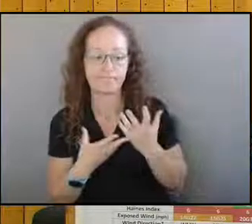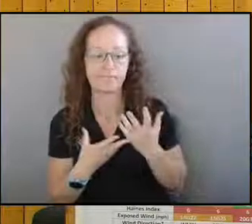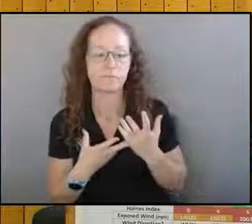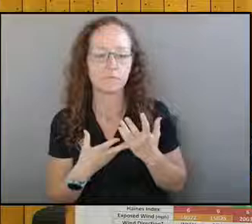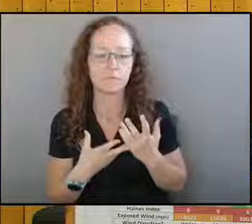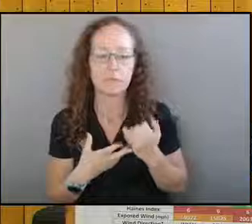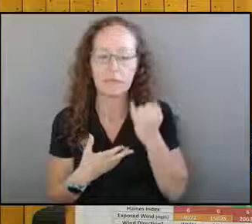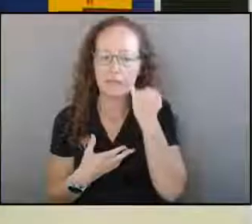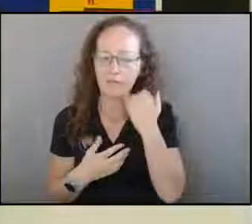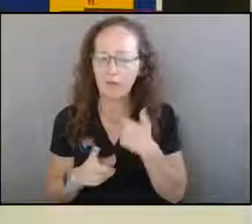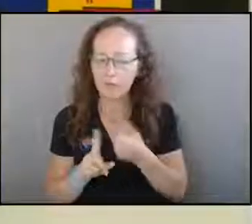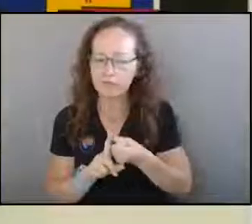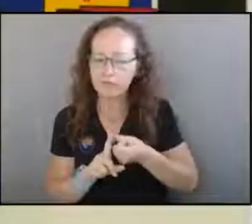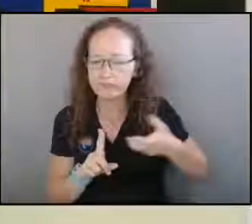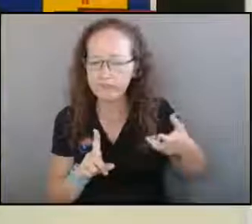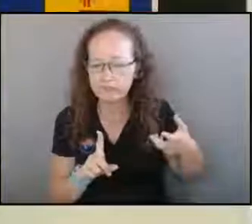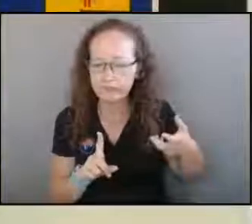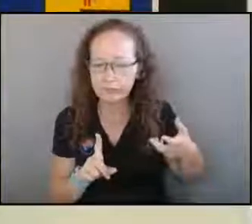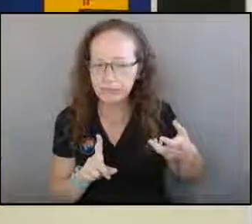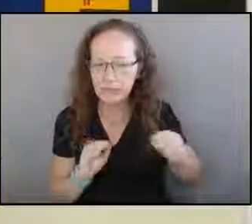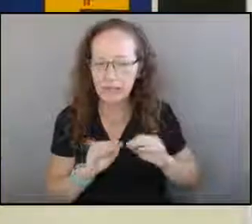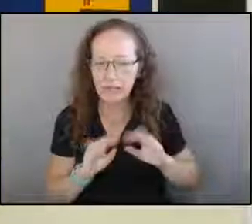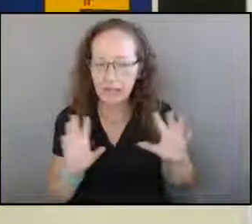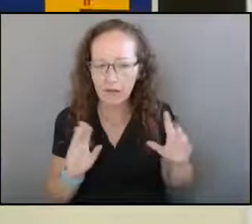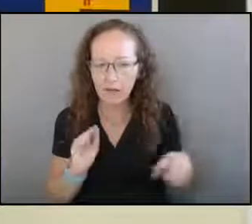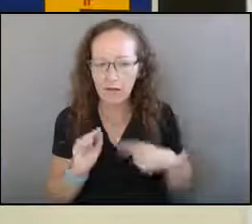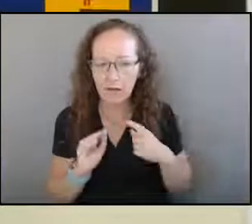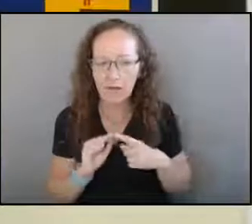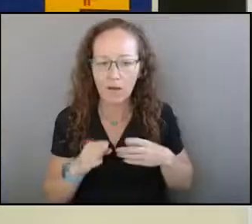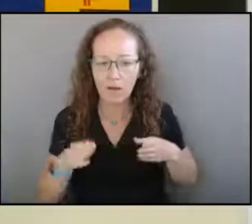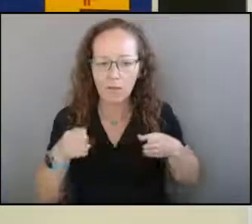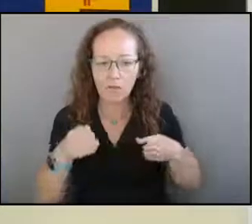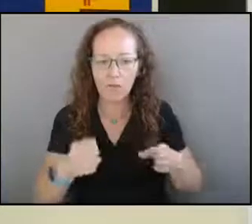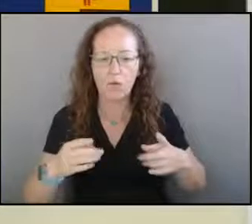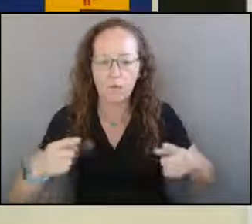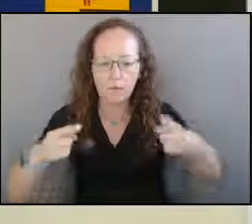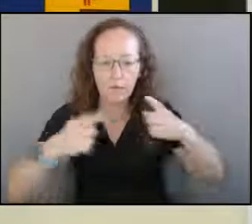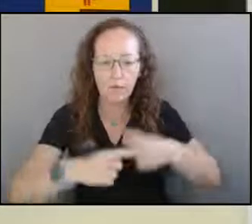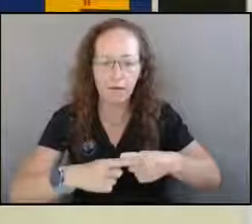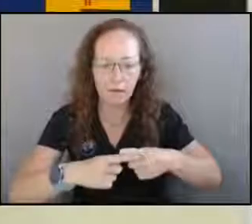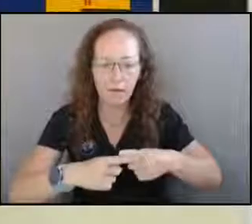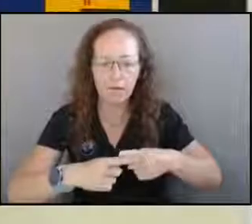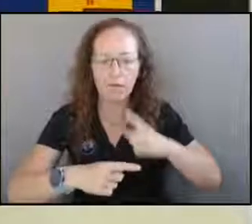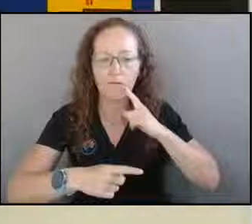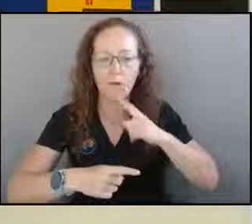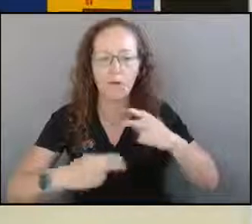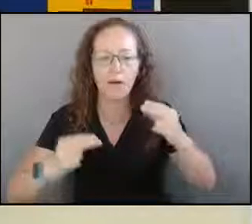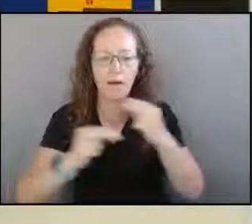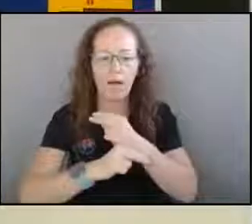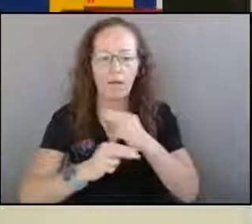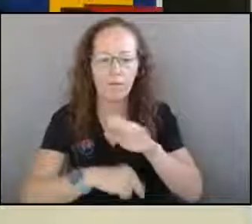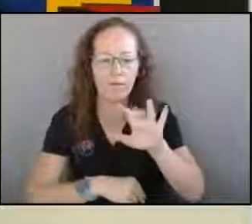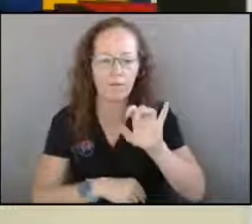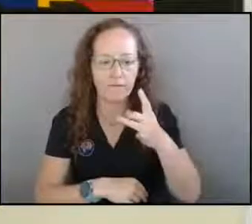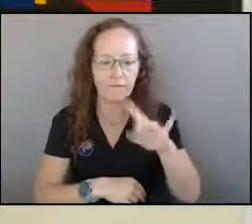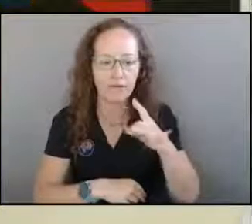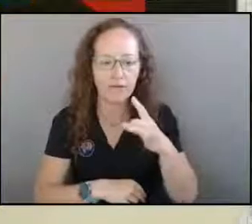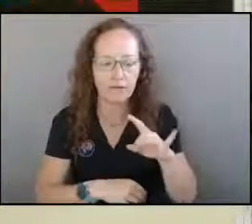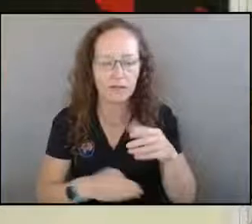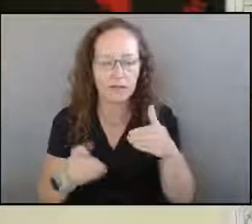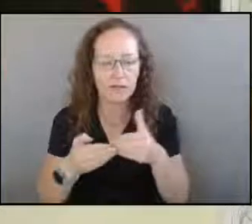bit more clear on where the roadblock is going to be on Highway 518 right next to the Chet Fire